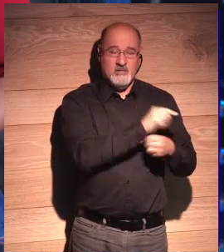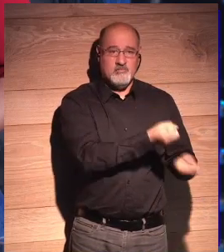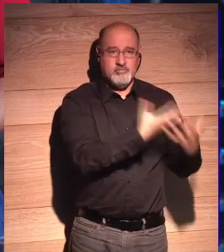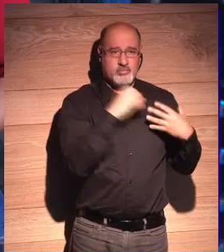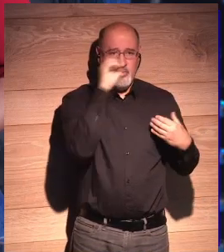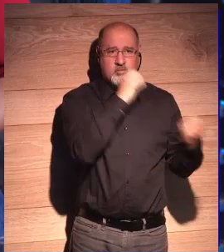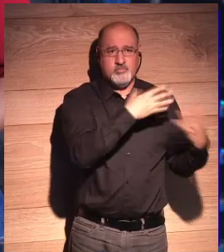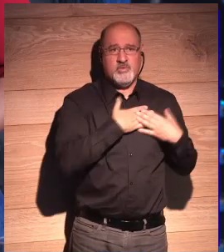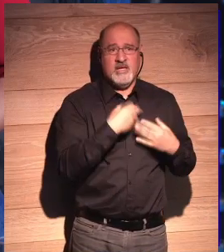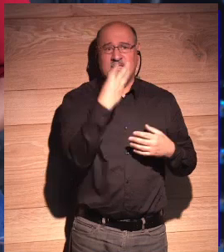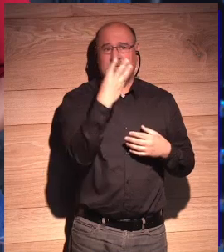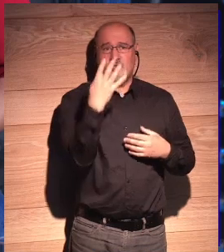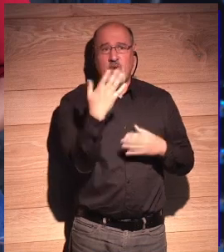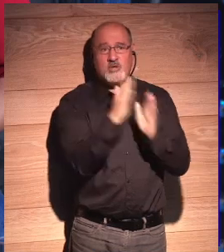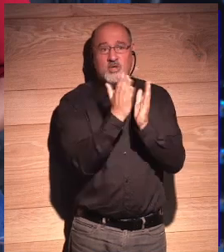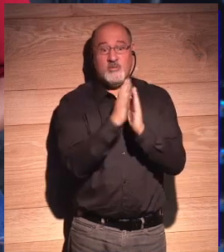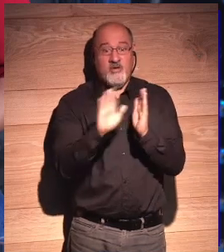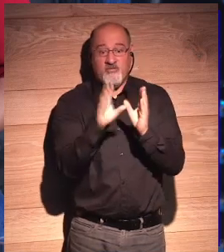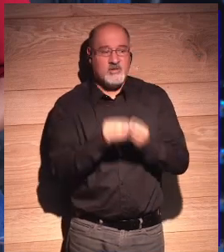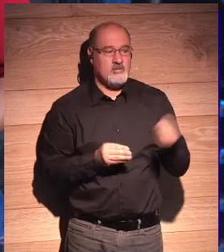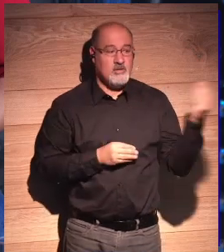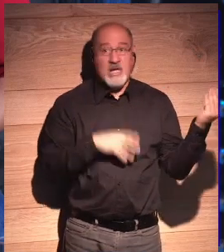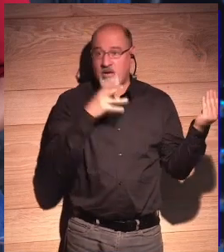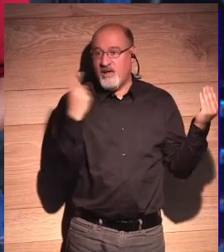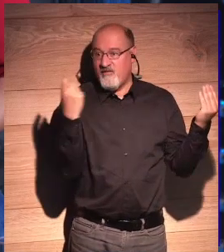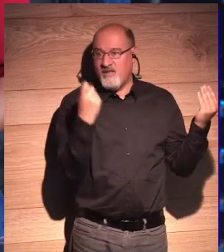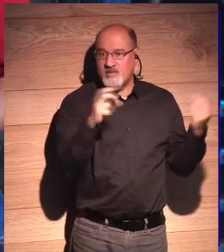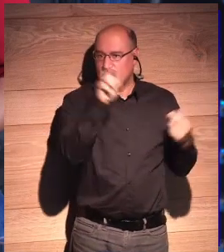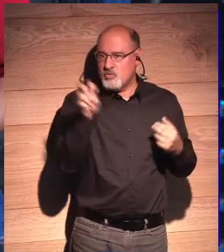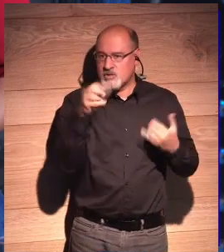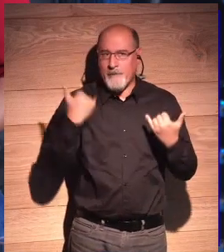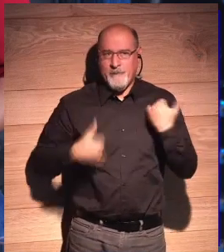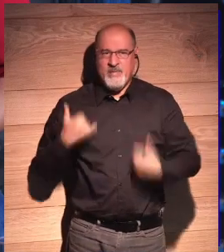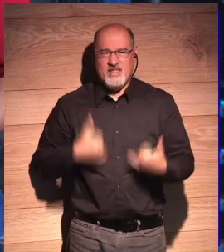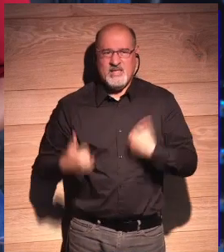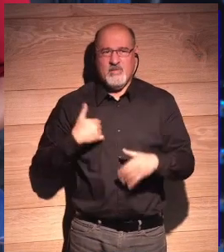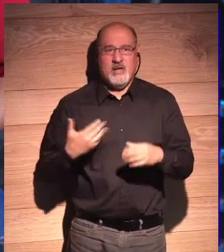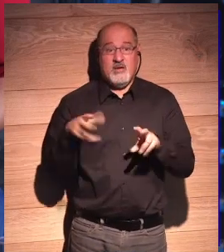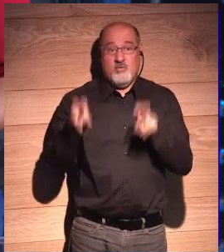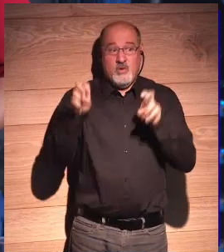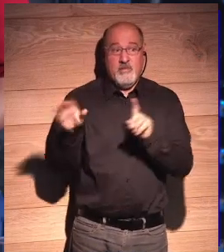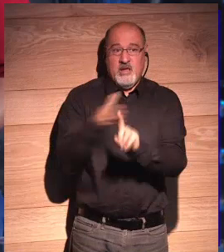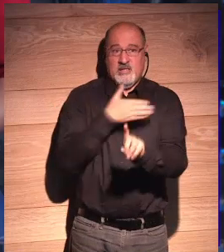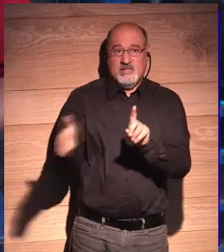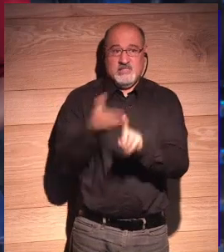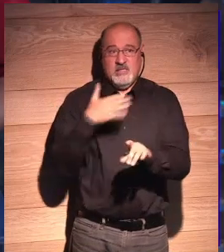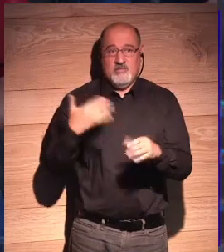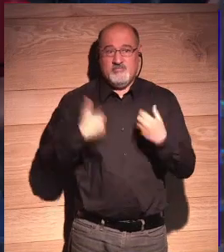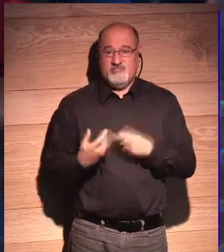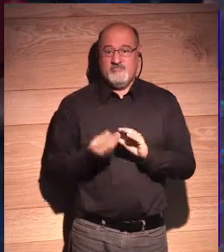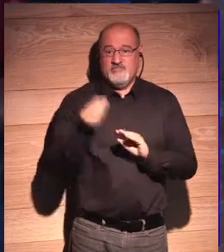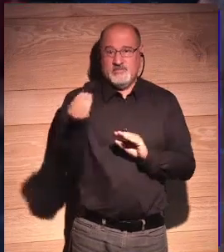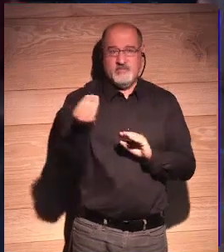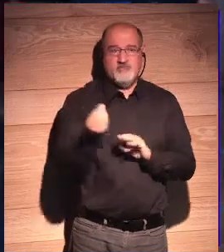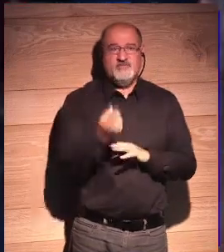have a new victim now to inflict it on. He was very well trained to not ever like tip his hand